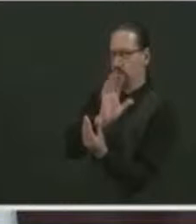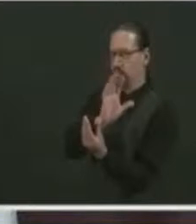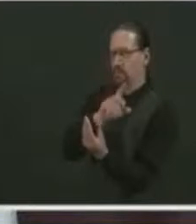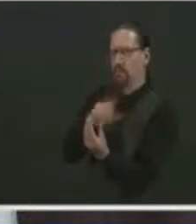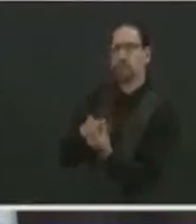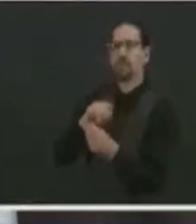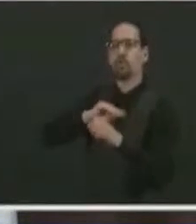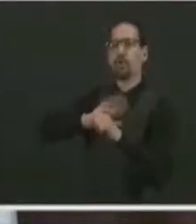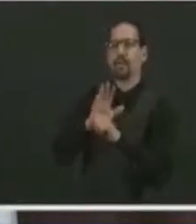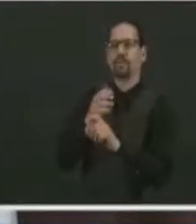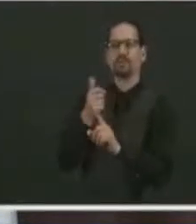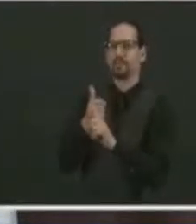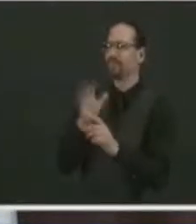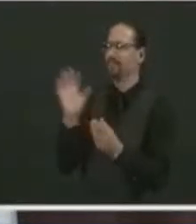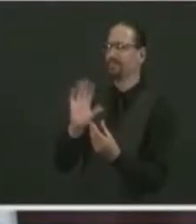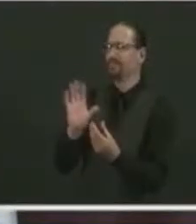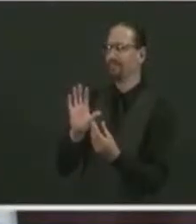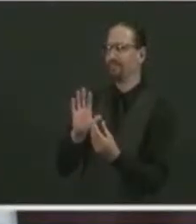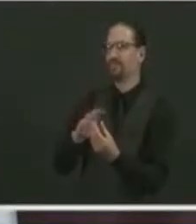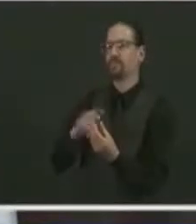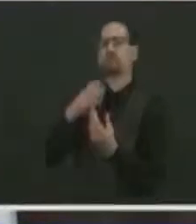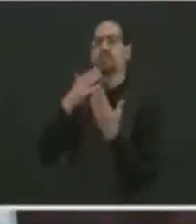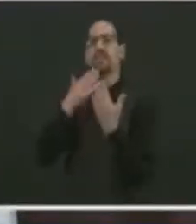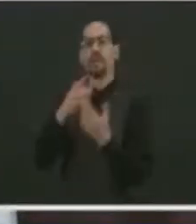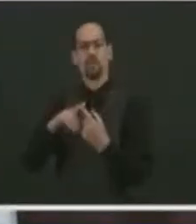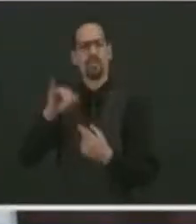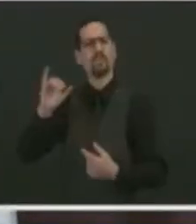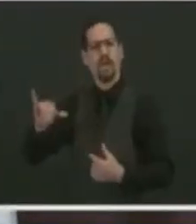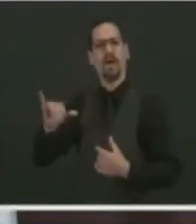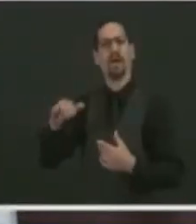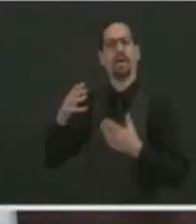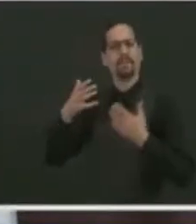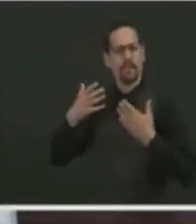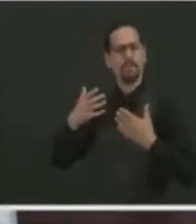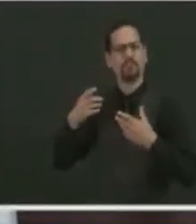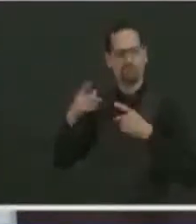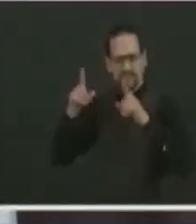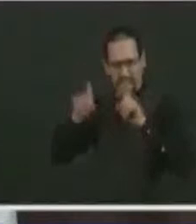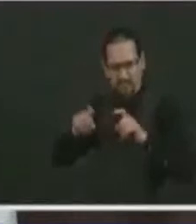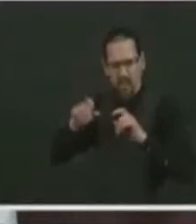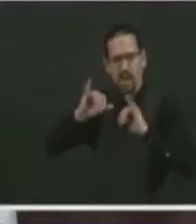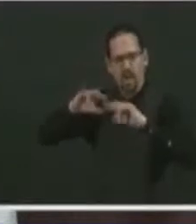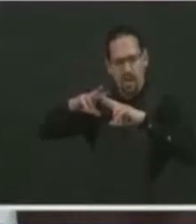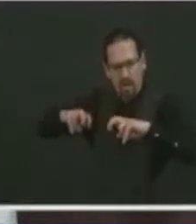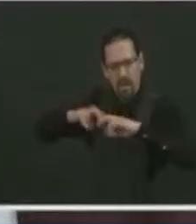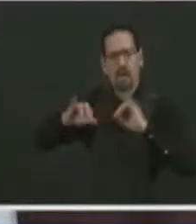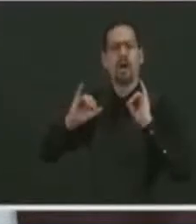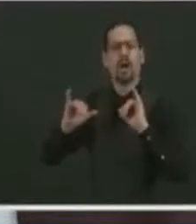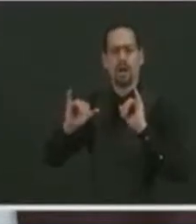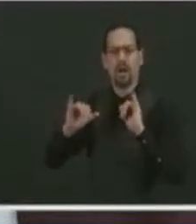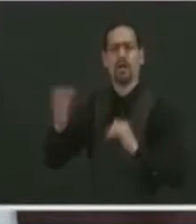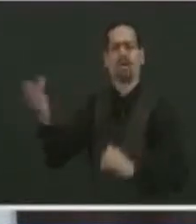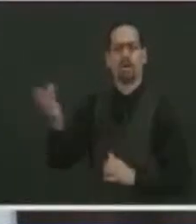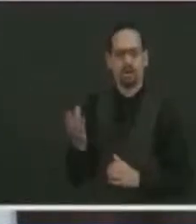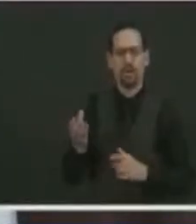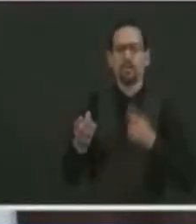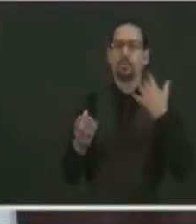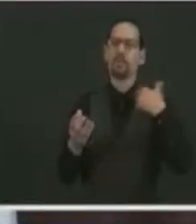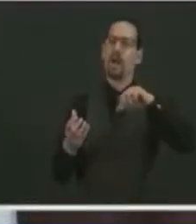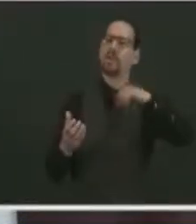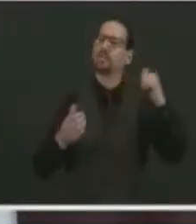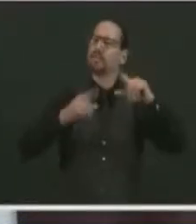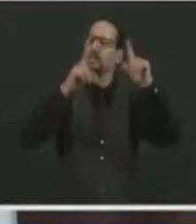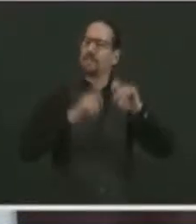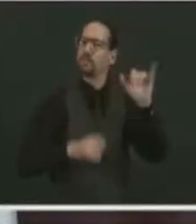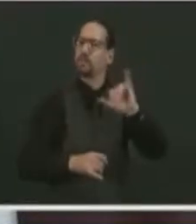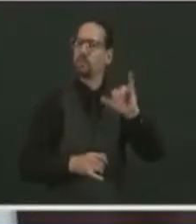COVID-19 standpoint, but to thank them because it is extremely helpful for us as a state and then also as a nation to